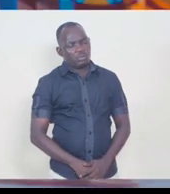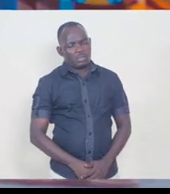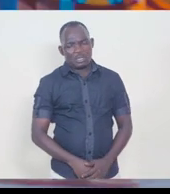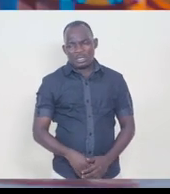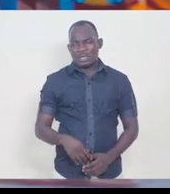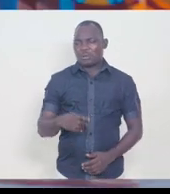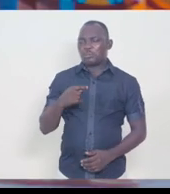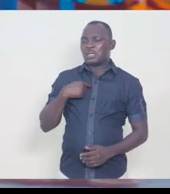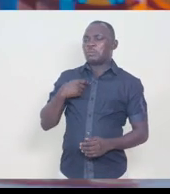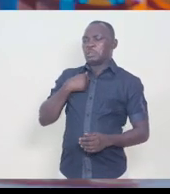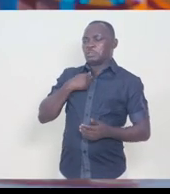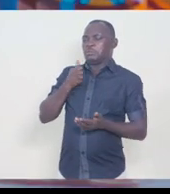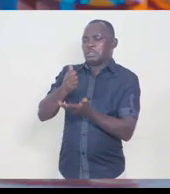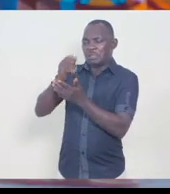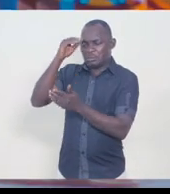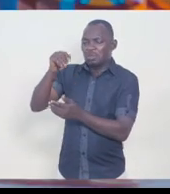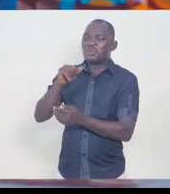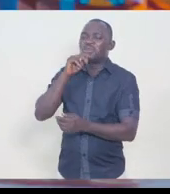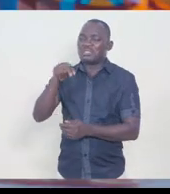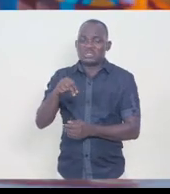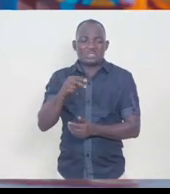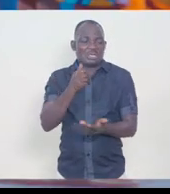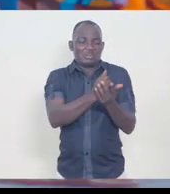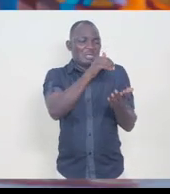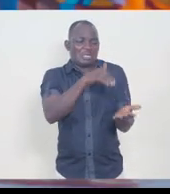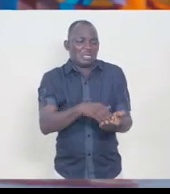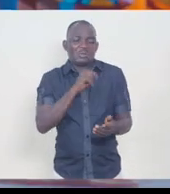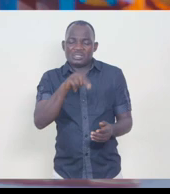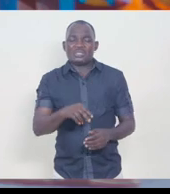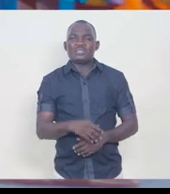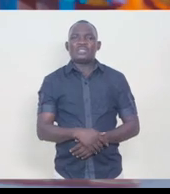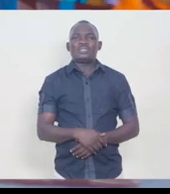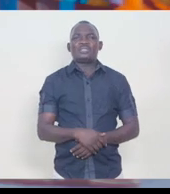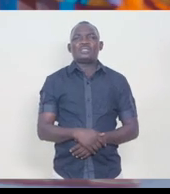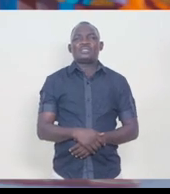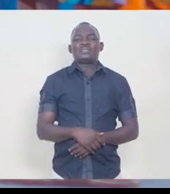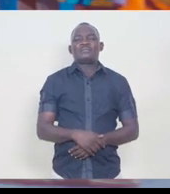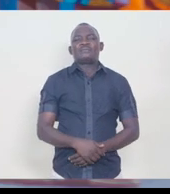I'll be helping him. There is no need for extra help.